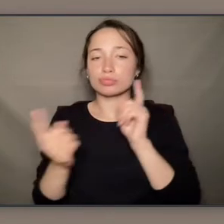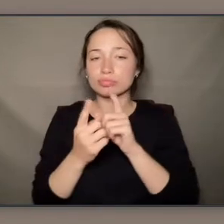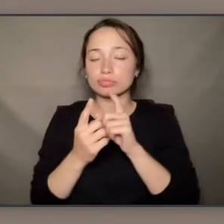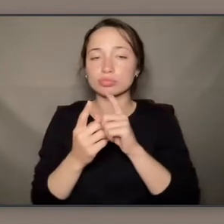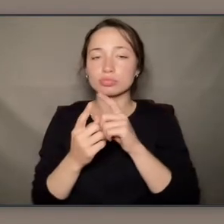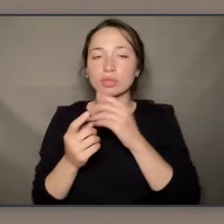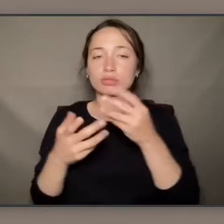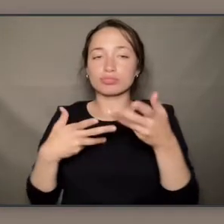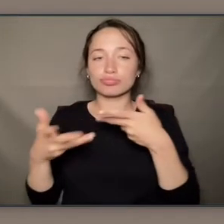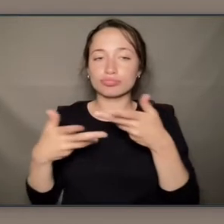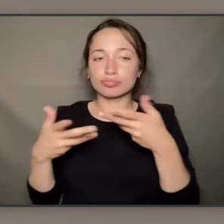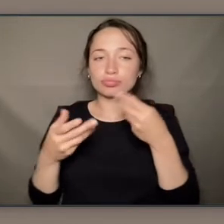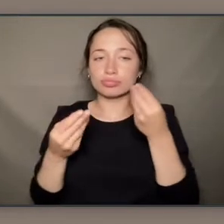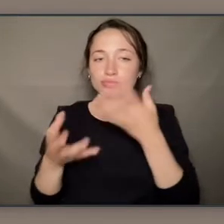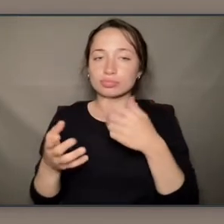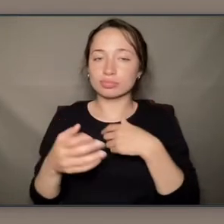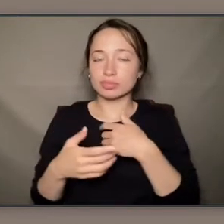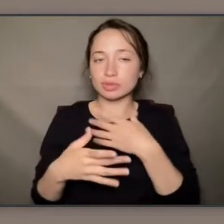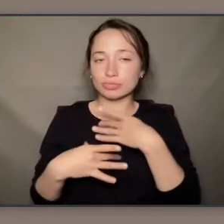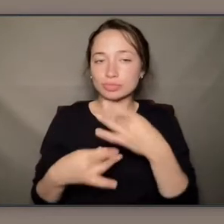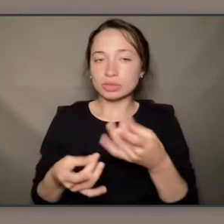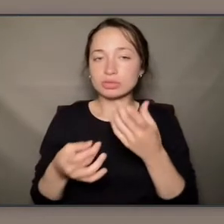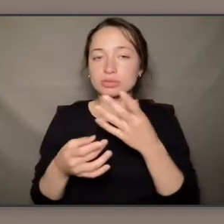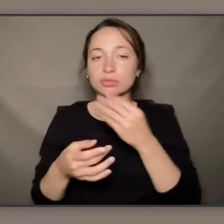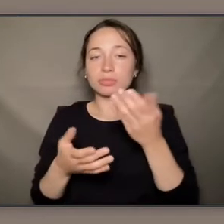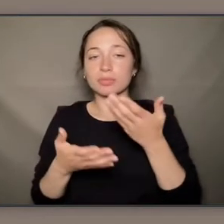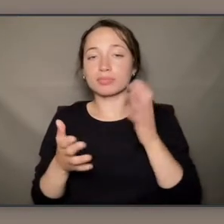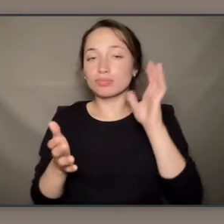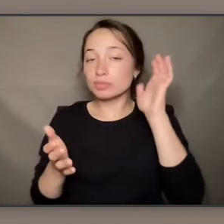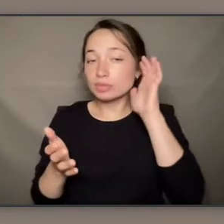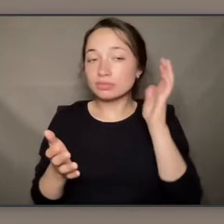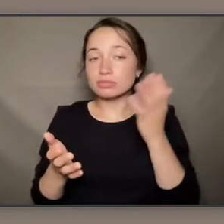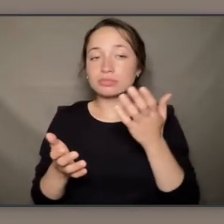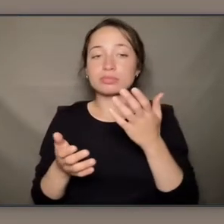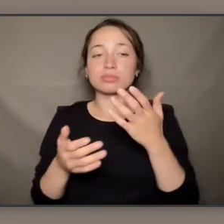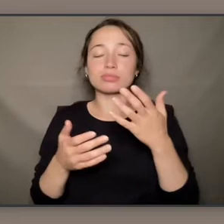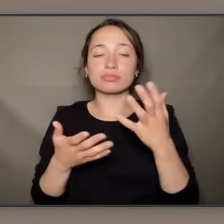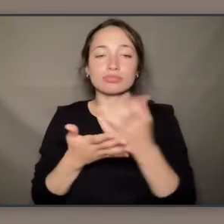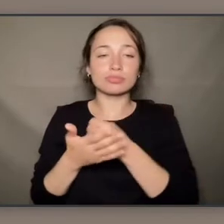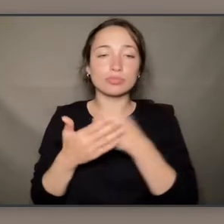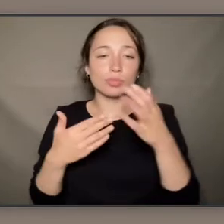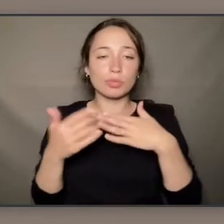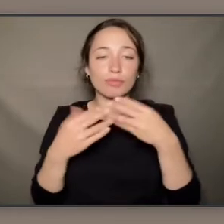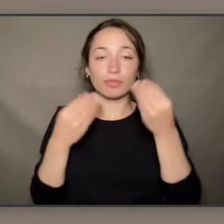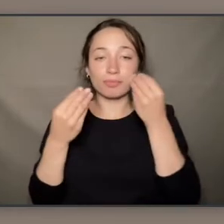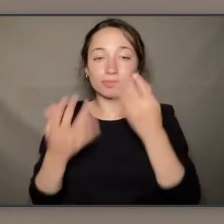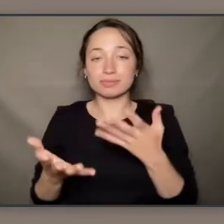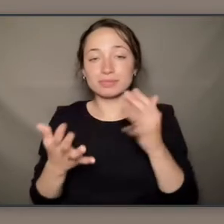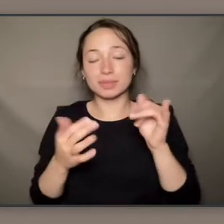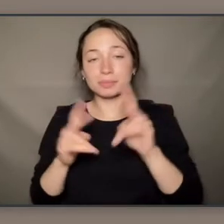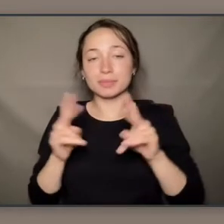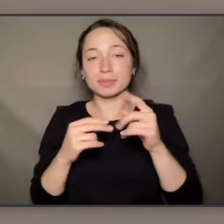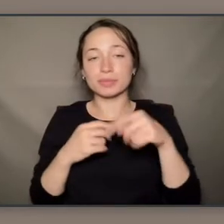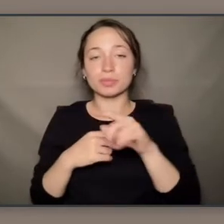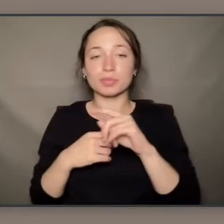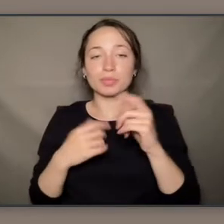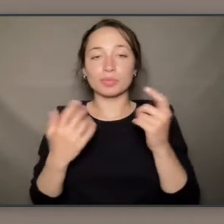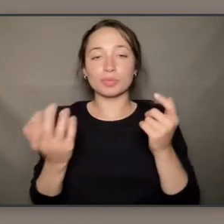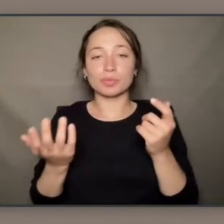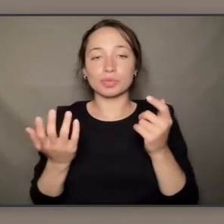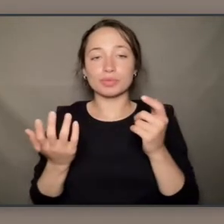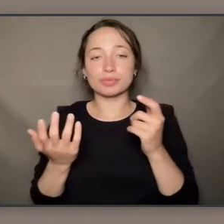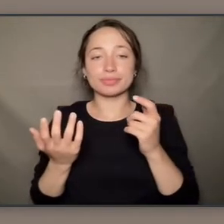and express that interest, and then be willing to listen and gather